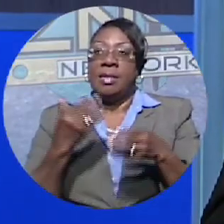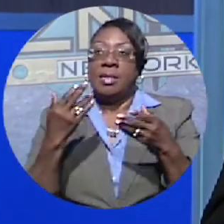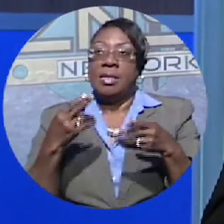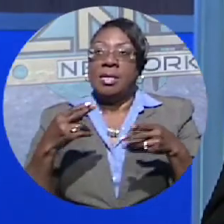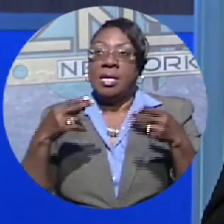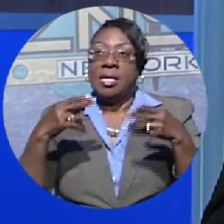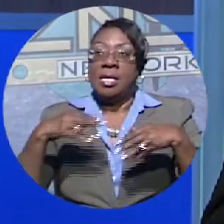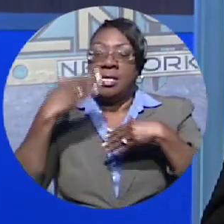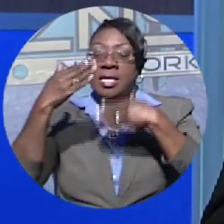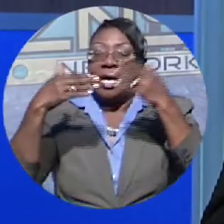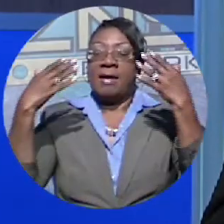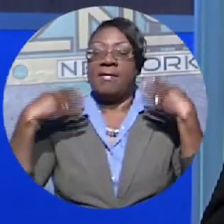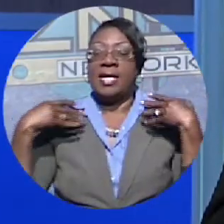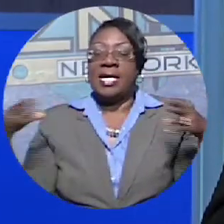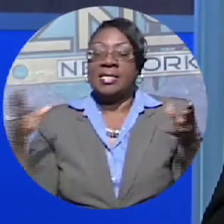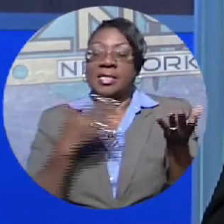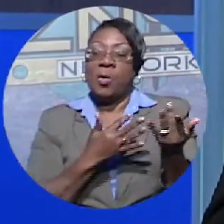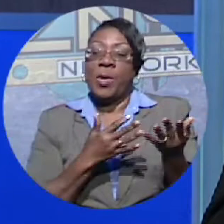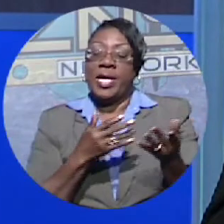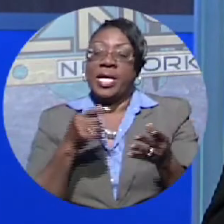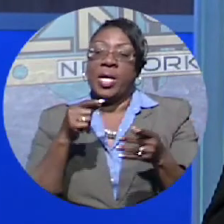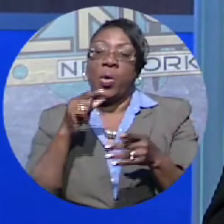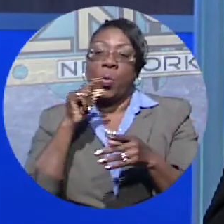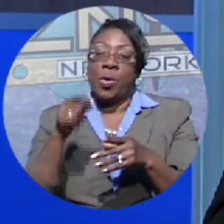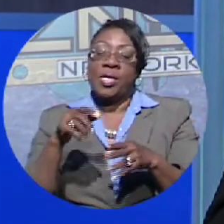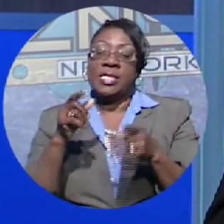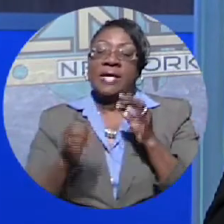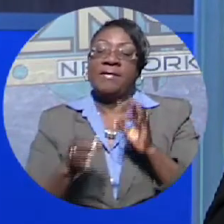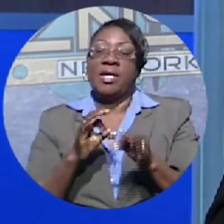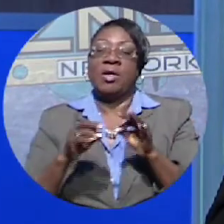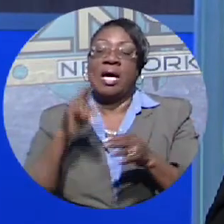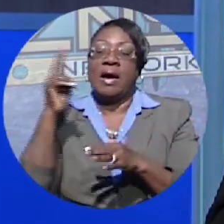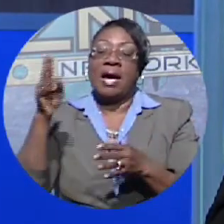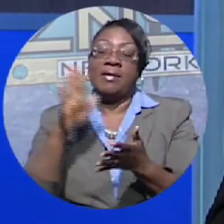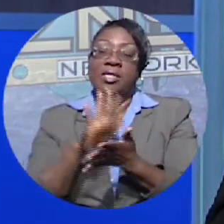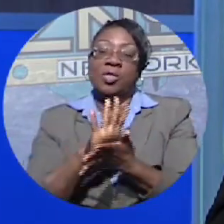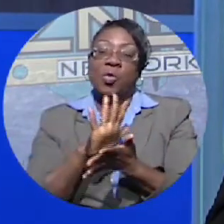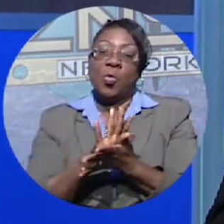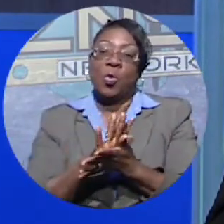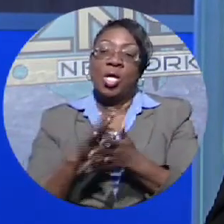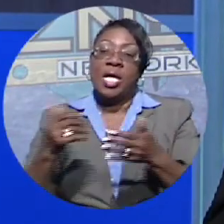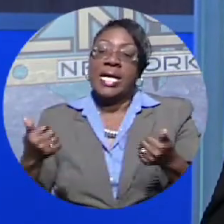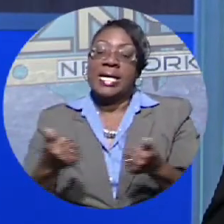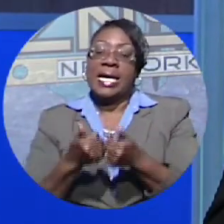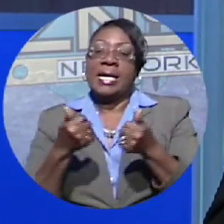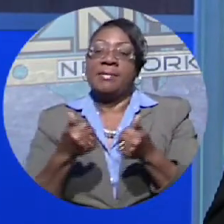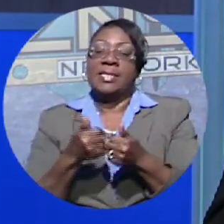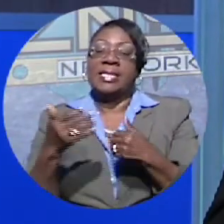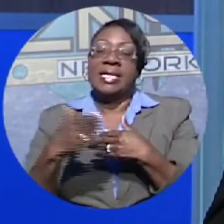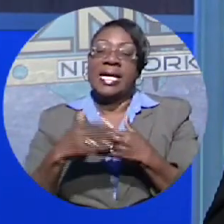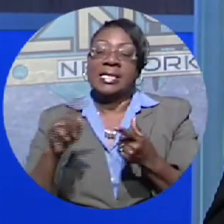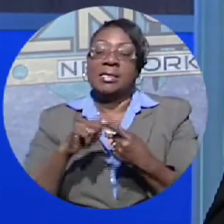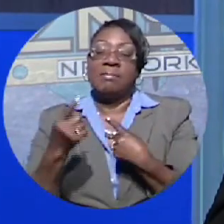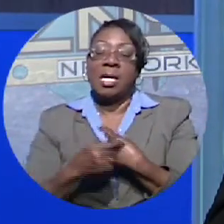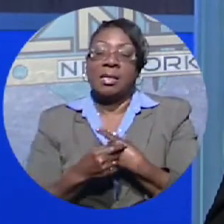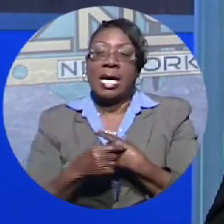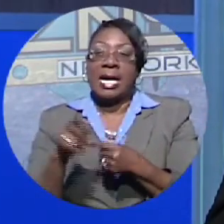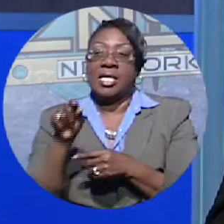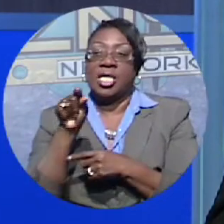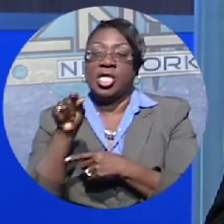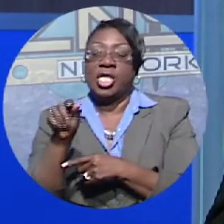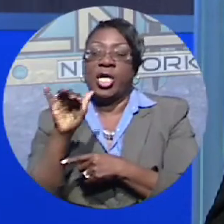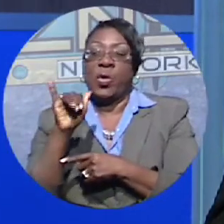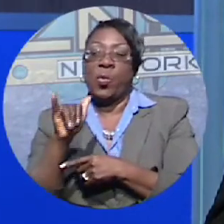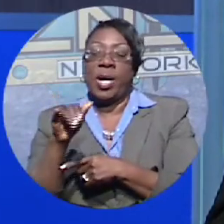Club still waiting word on whether or not they will be able to host their high school girls tournament next month at the AF Adderley Gym. Club coach Cardinal Munker says more of